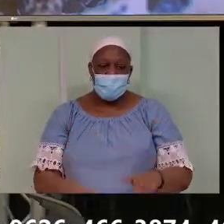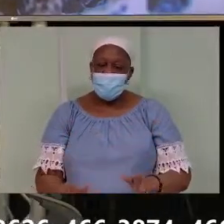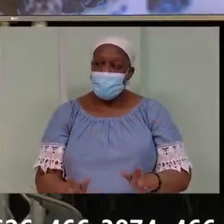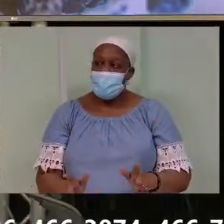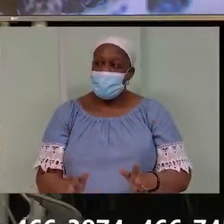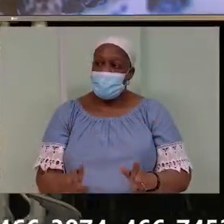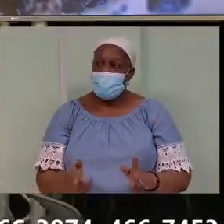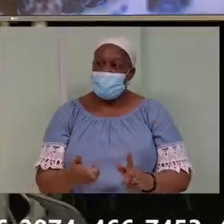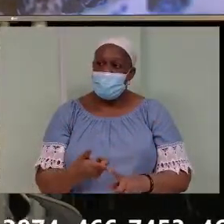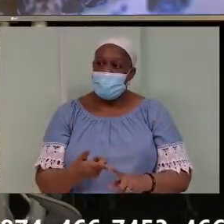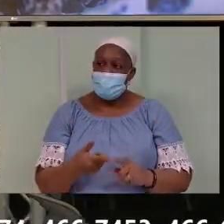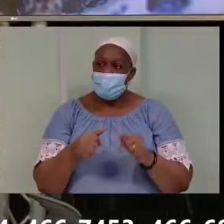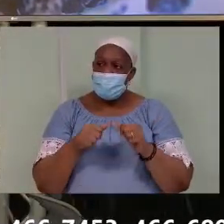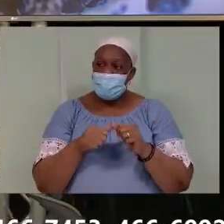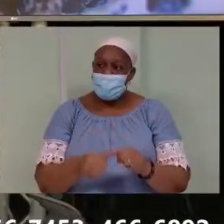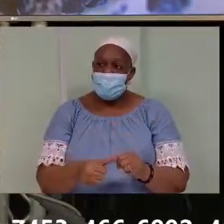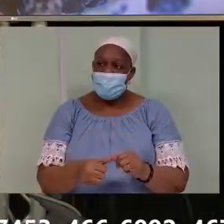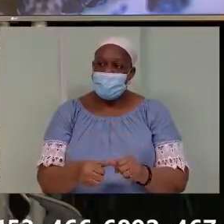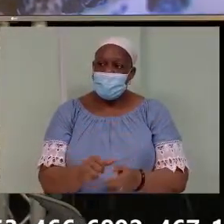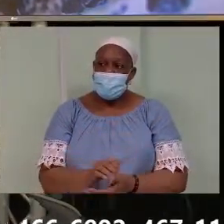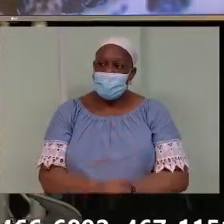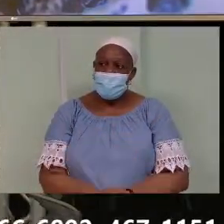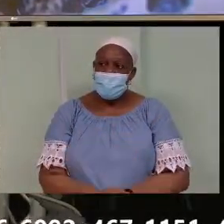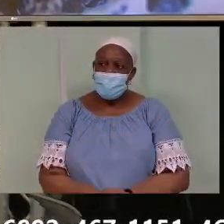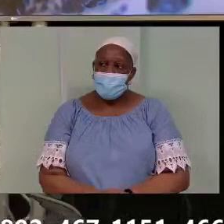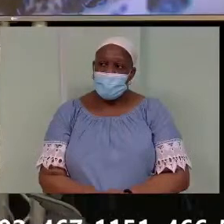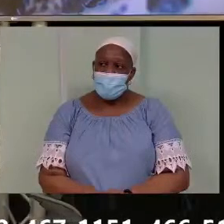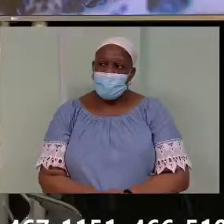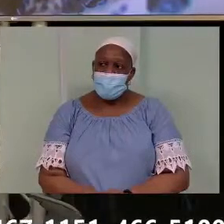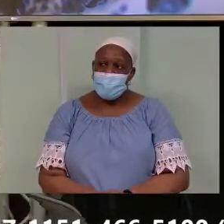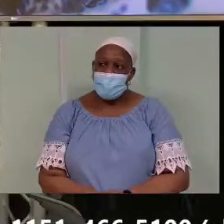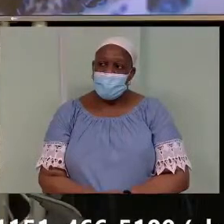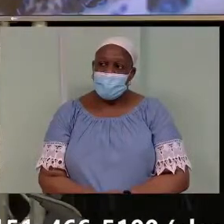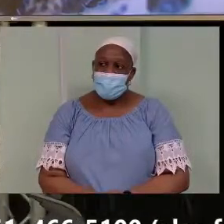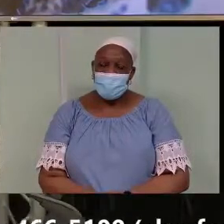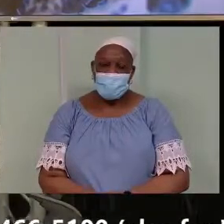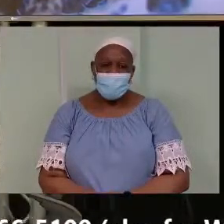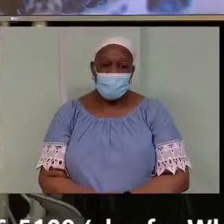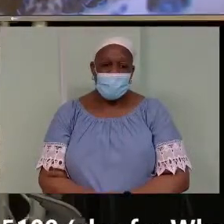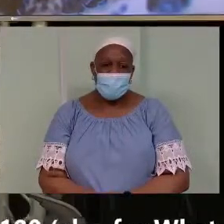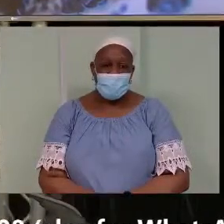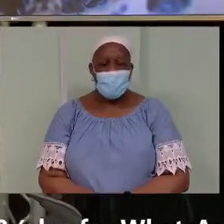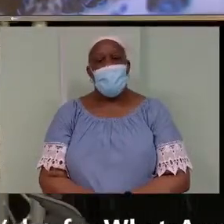negative, can't stay any longer to fulfill that 1 week trip?